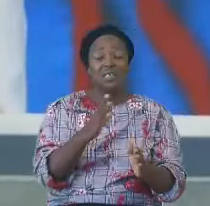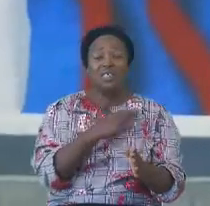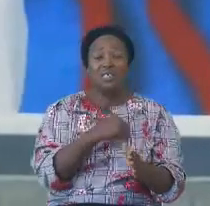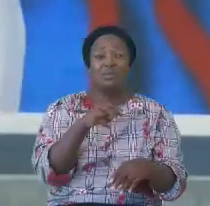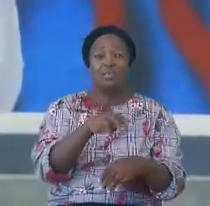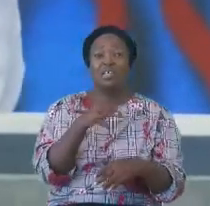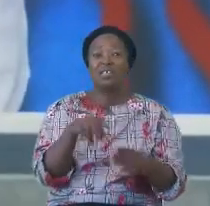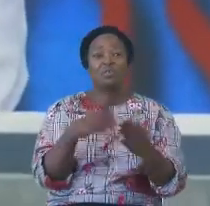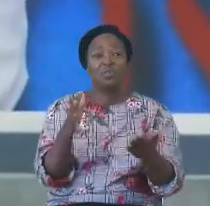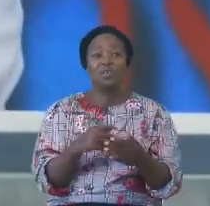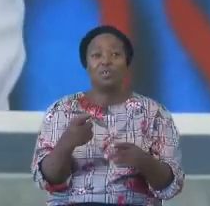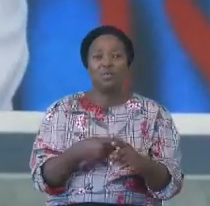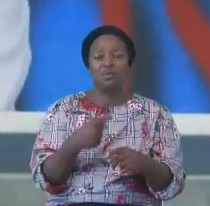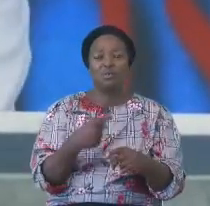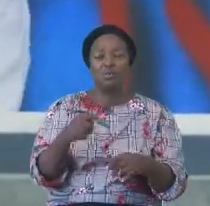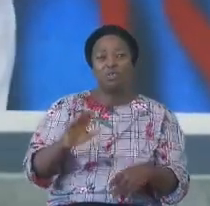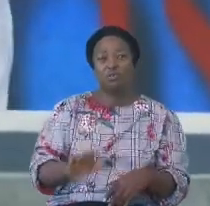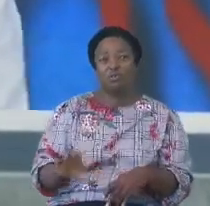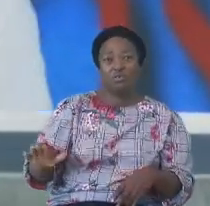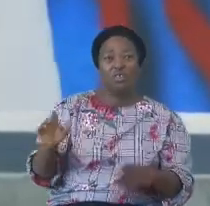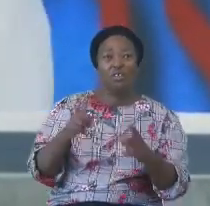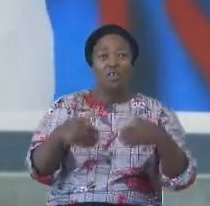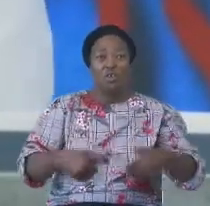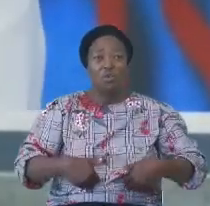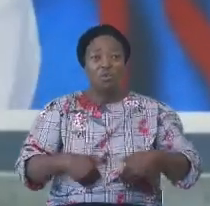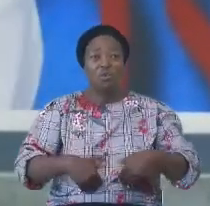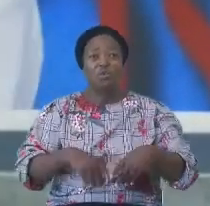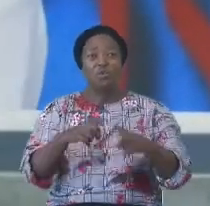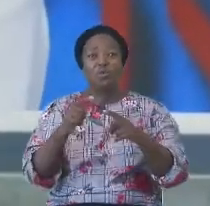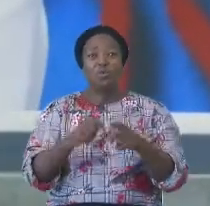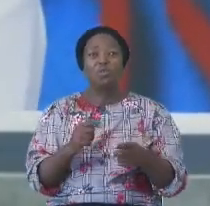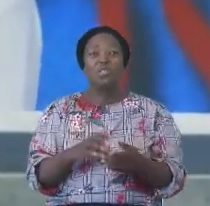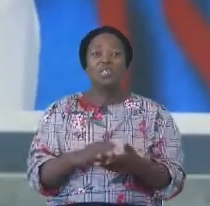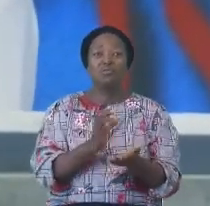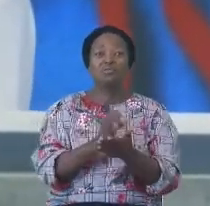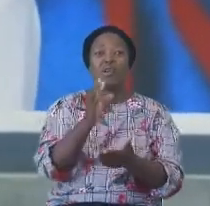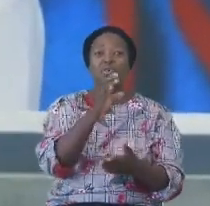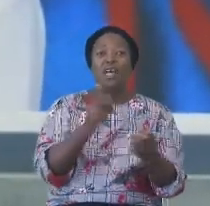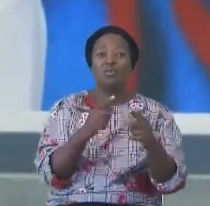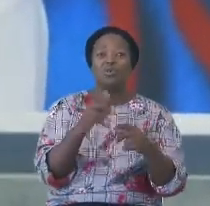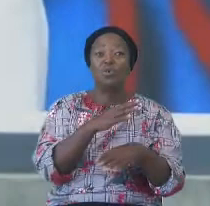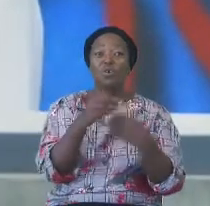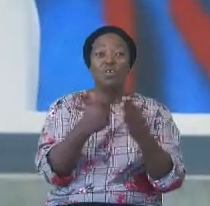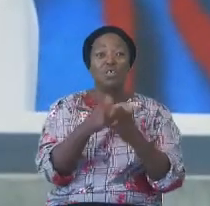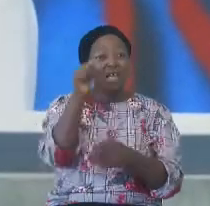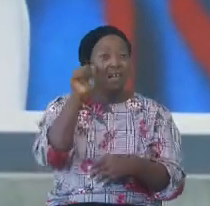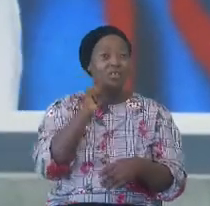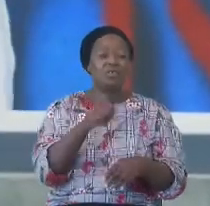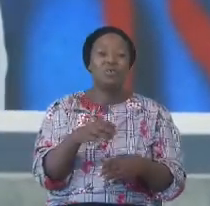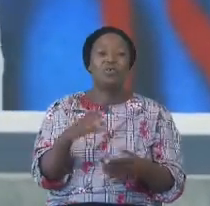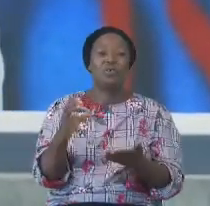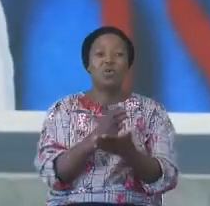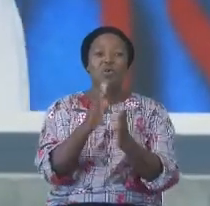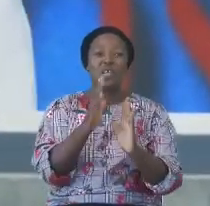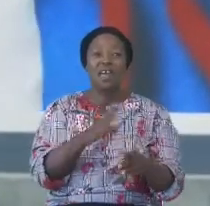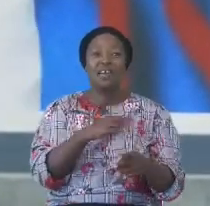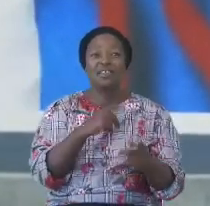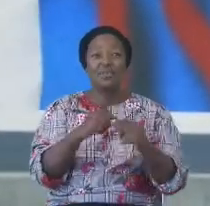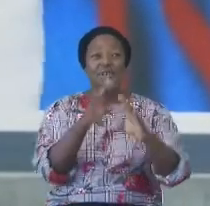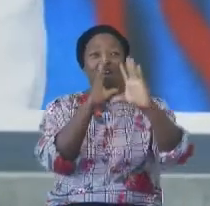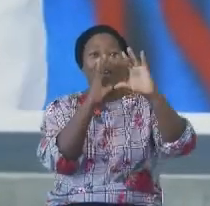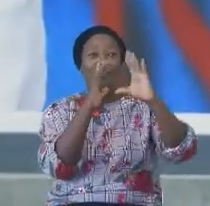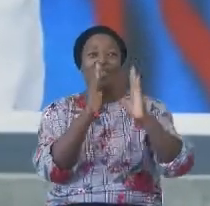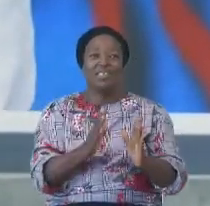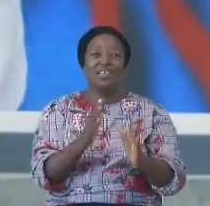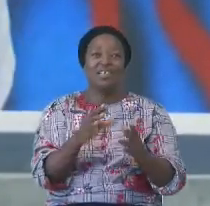our choirs and ministers and songs, from the children to the youth to the campus and to